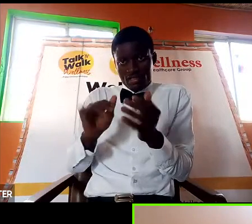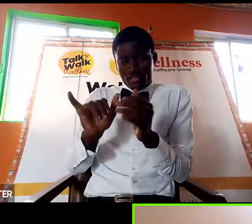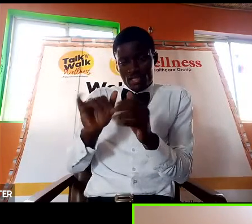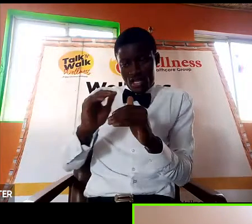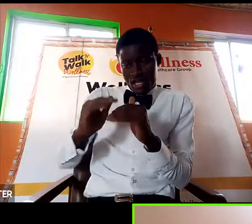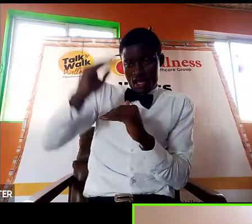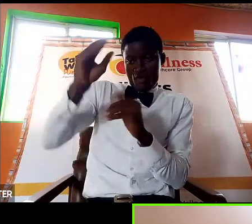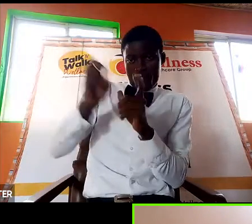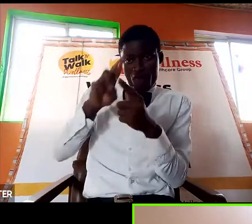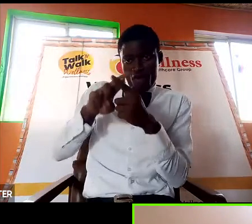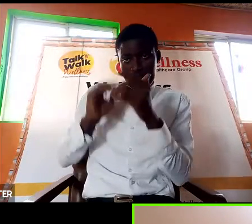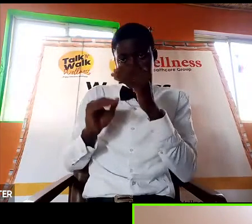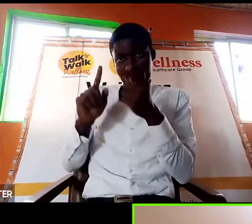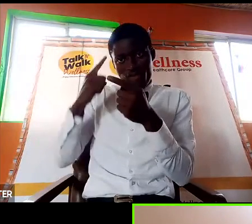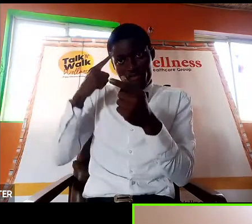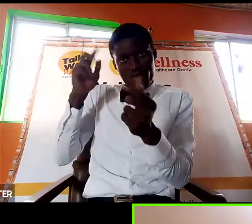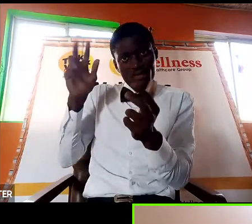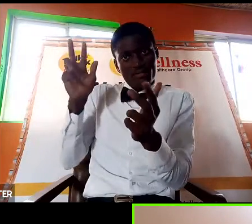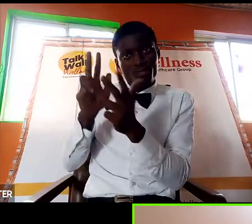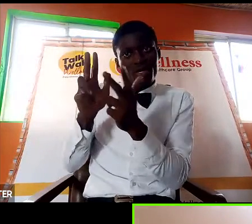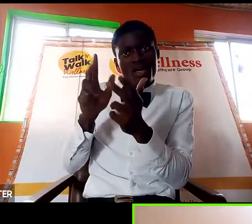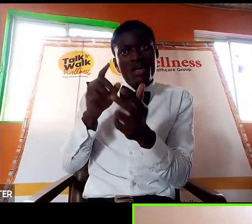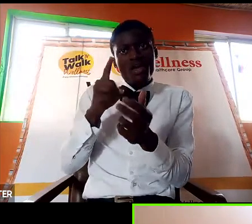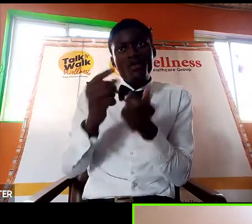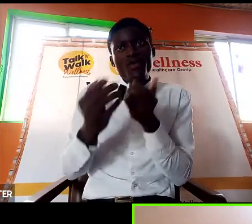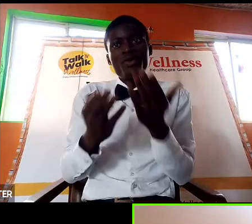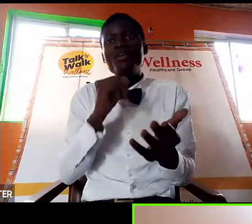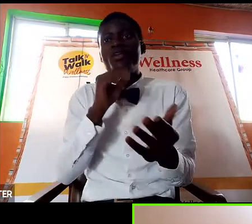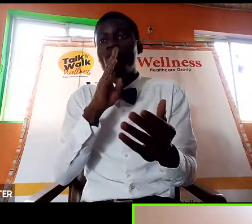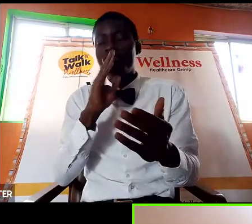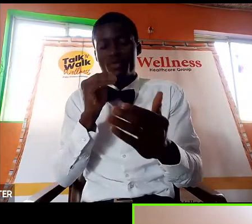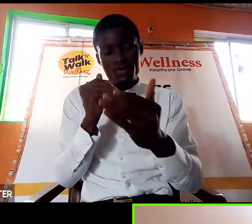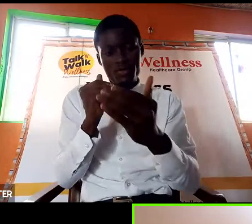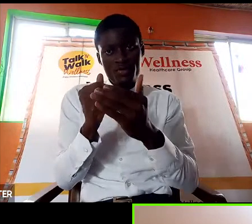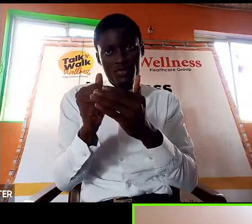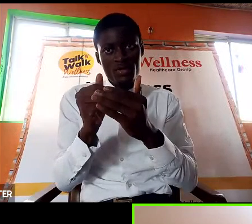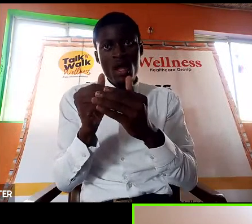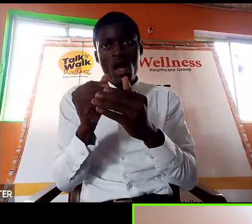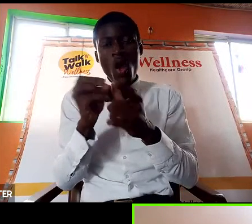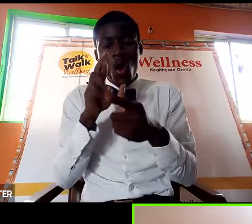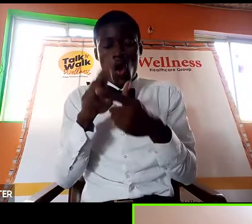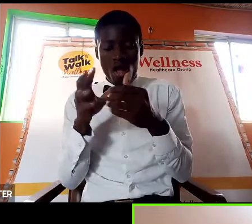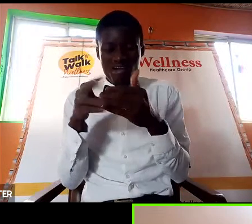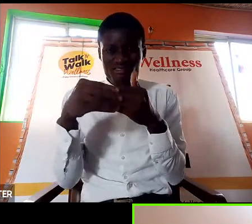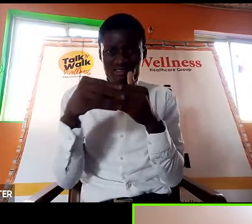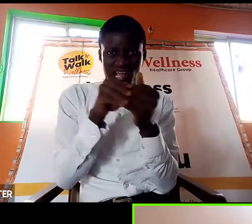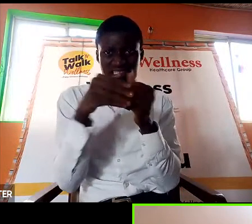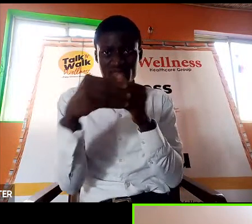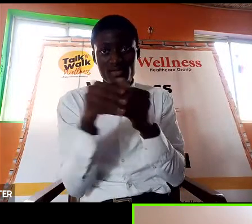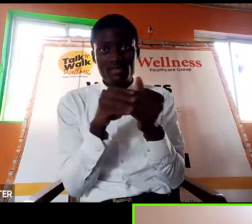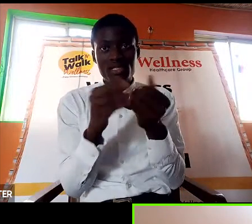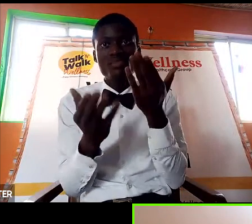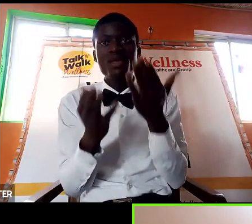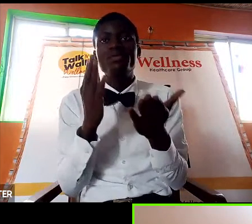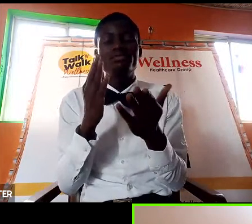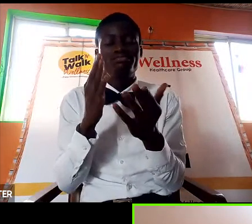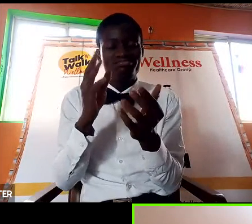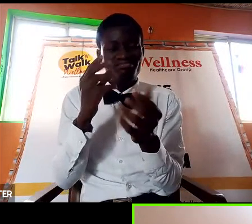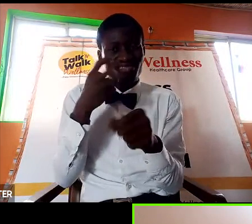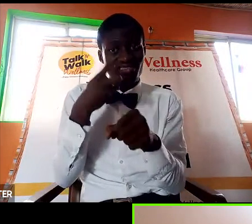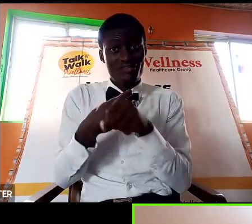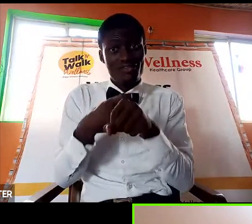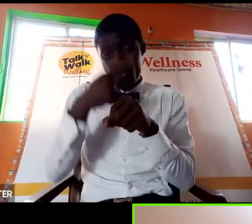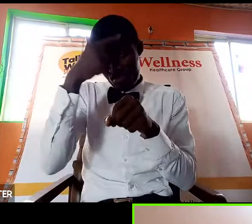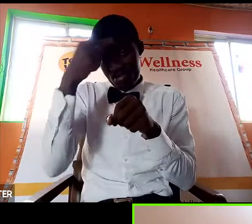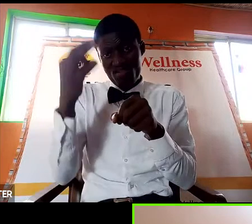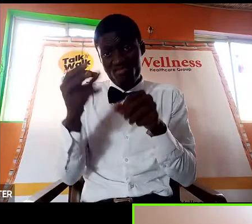not be mobile enough, you might not be flexible. Flexibility might be difficult because of the weight. But I do not see any difference. I mean, there is